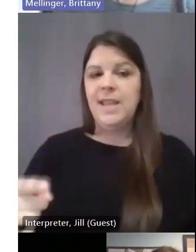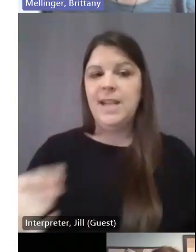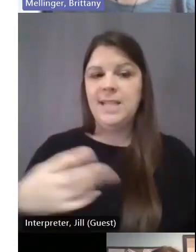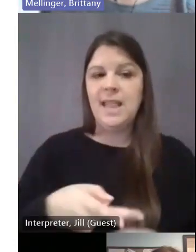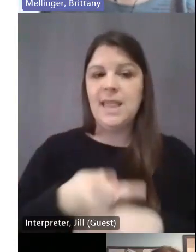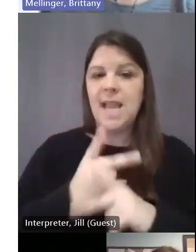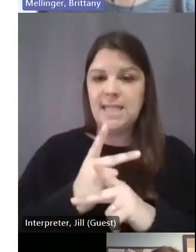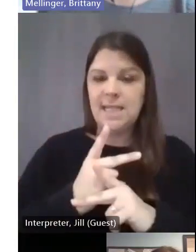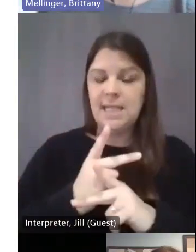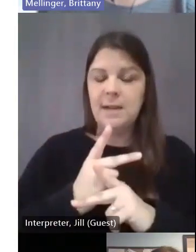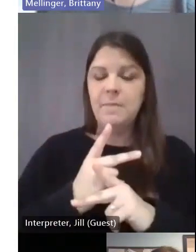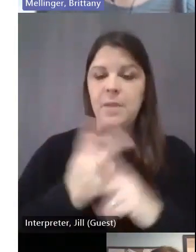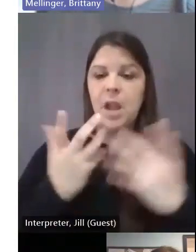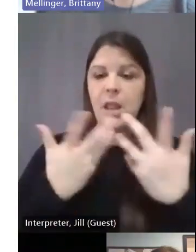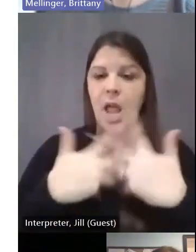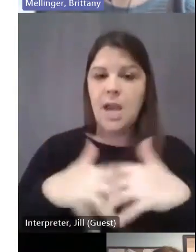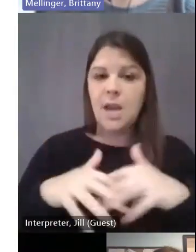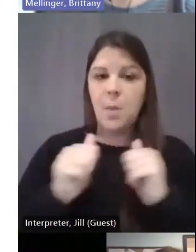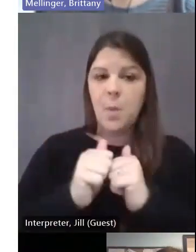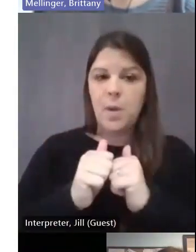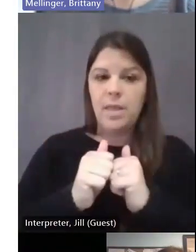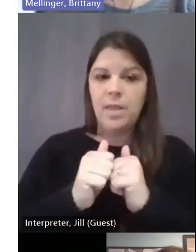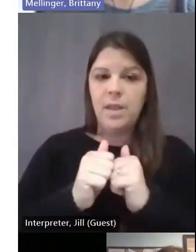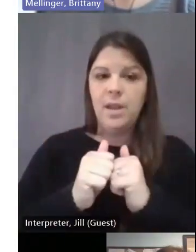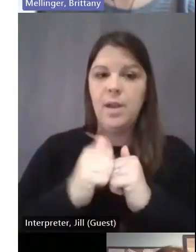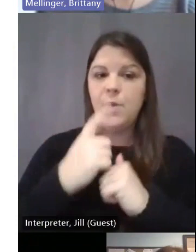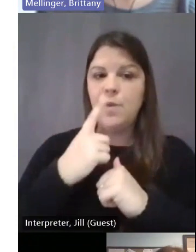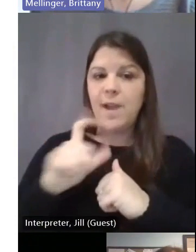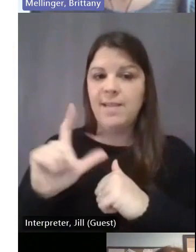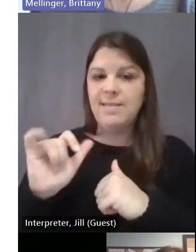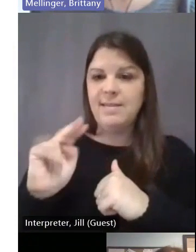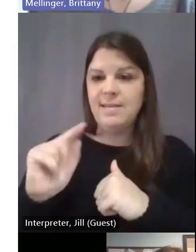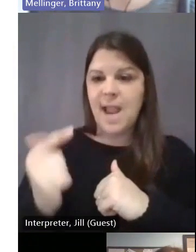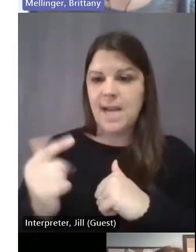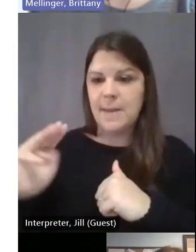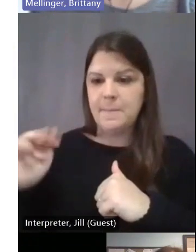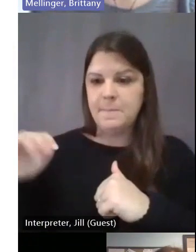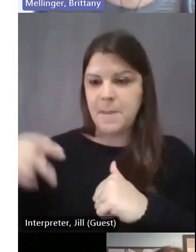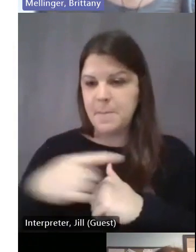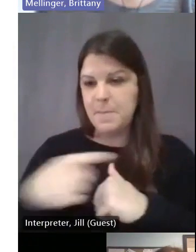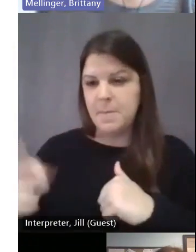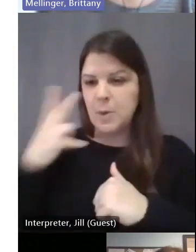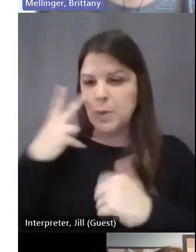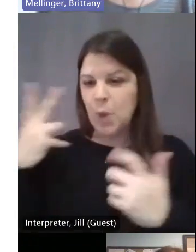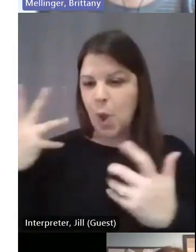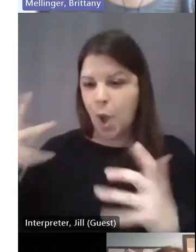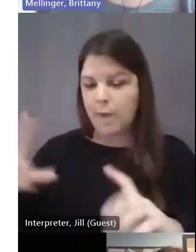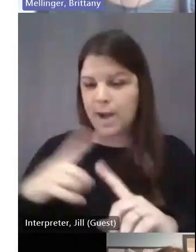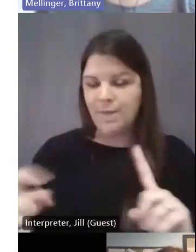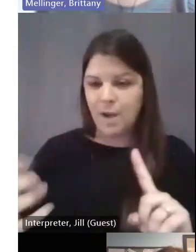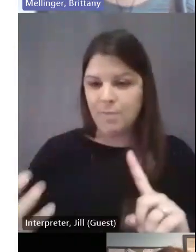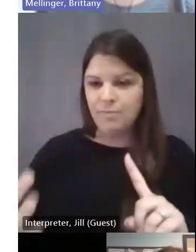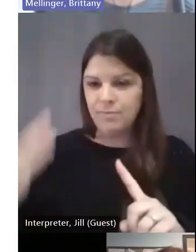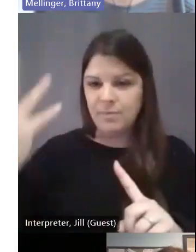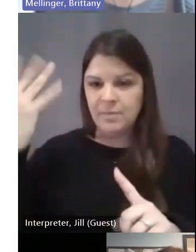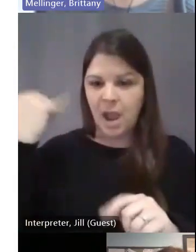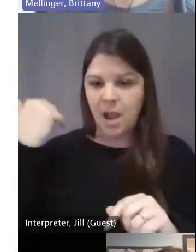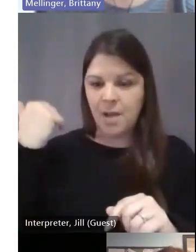up with the redlining maps that you may have seen dating all the way back